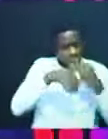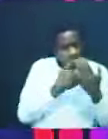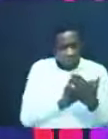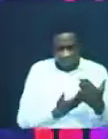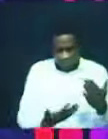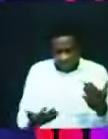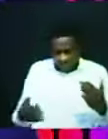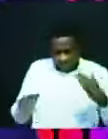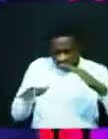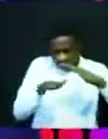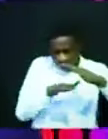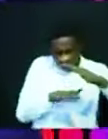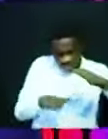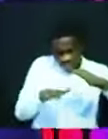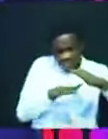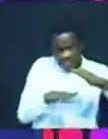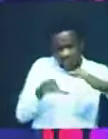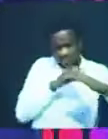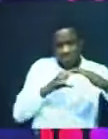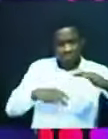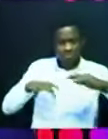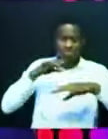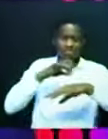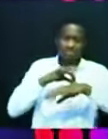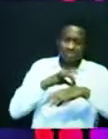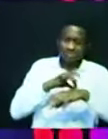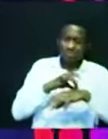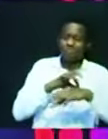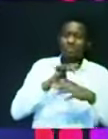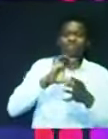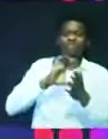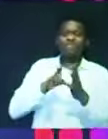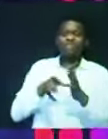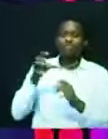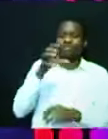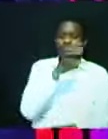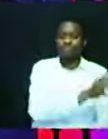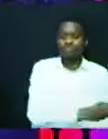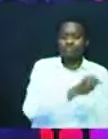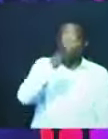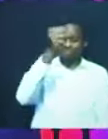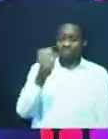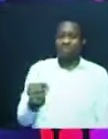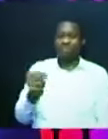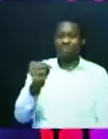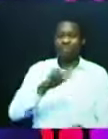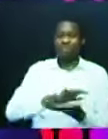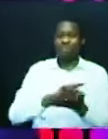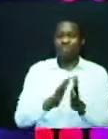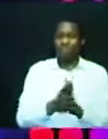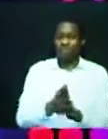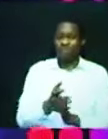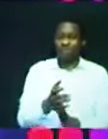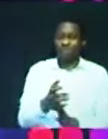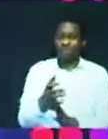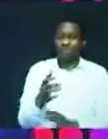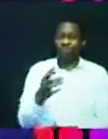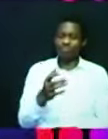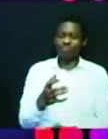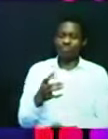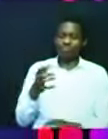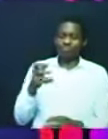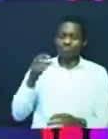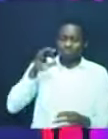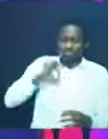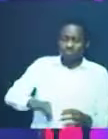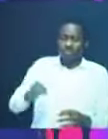feet, and appointed Him to be head over everything. And then the next word is